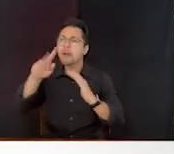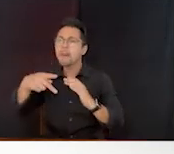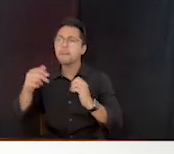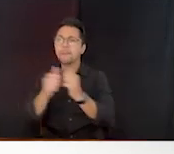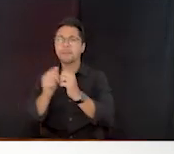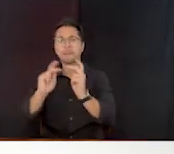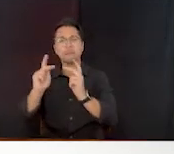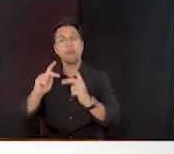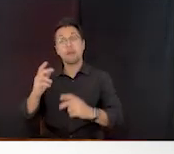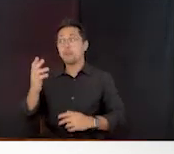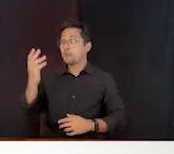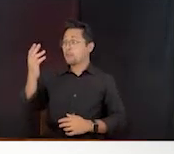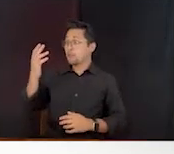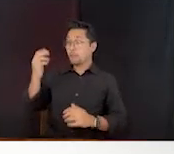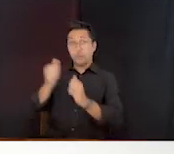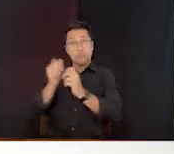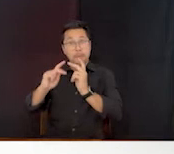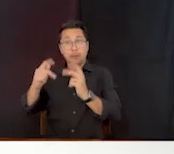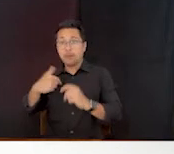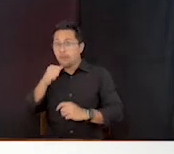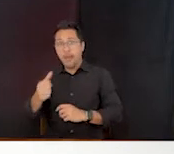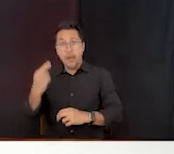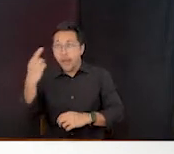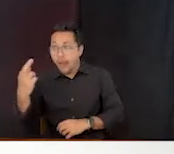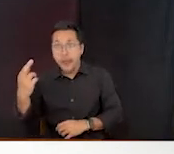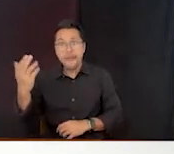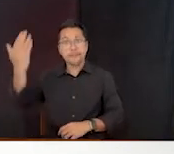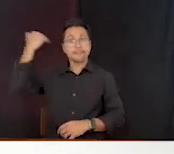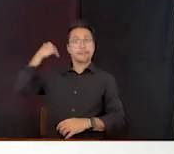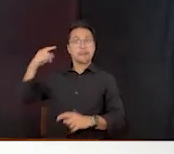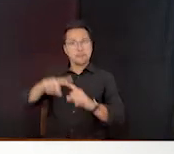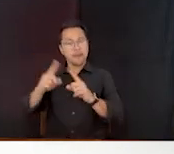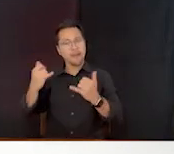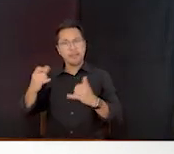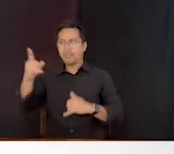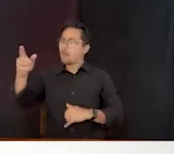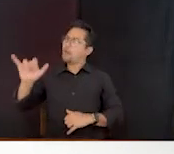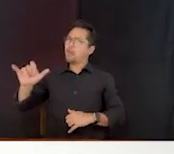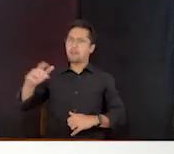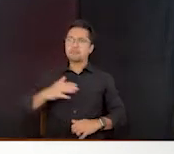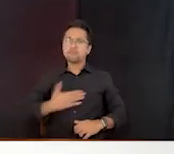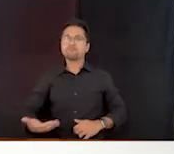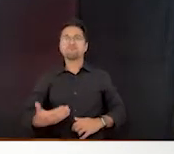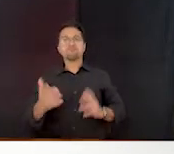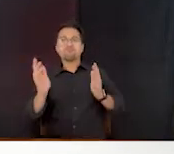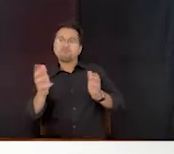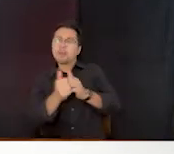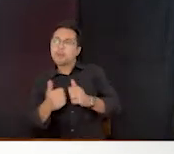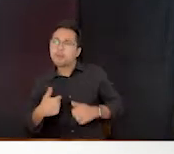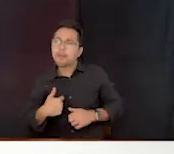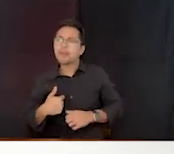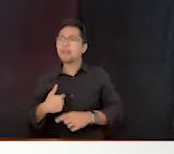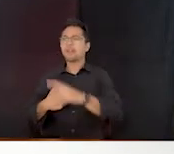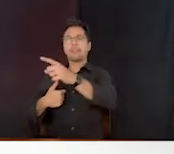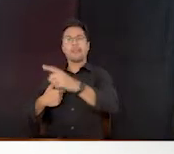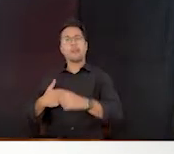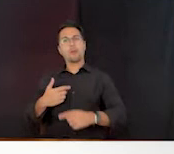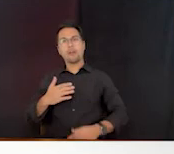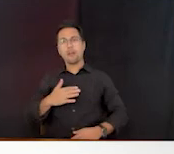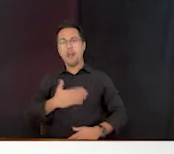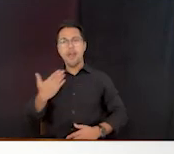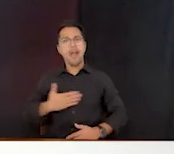so close with. And I found that they were more than happy to talk with me, and they were really happy that I reached